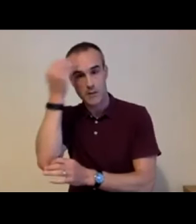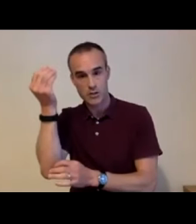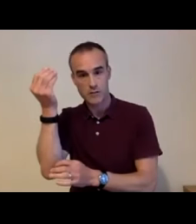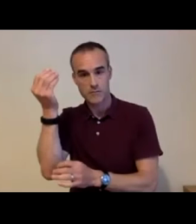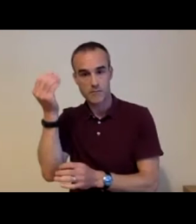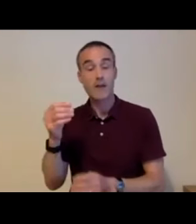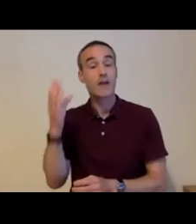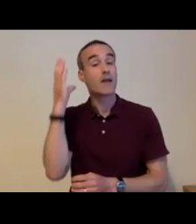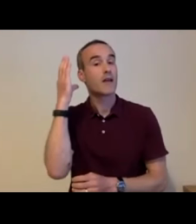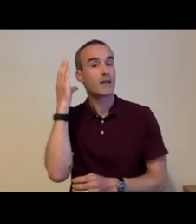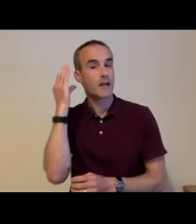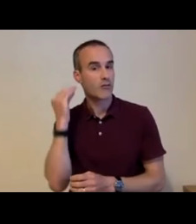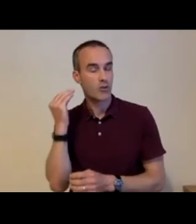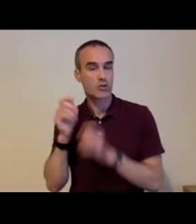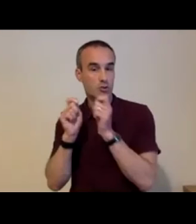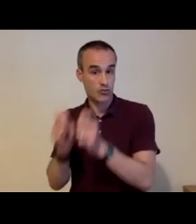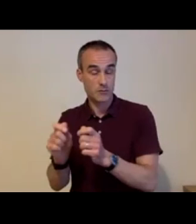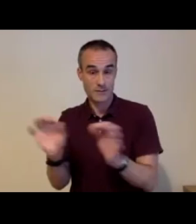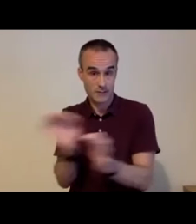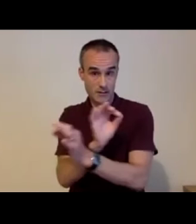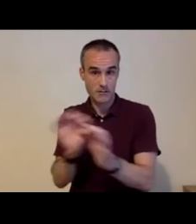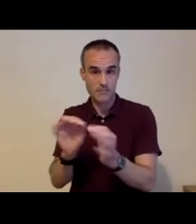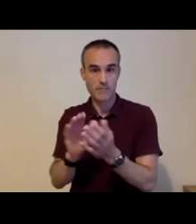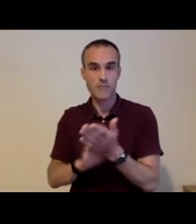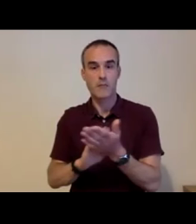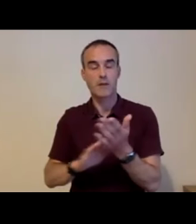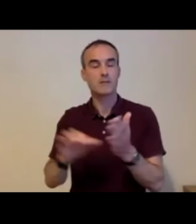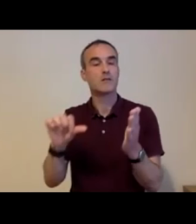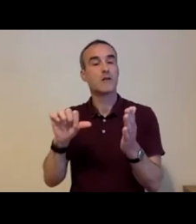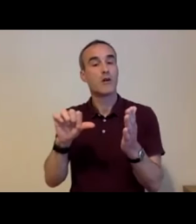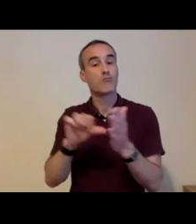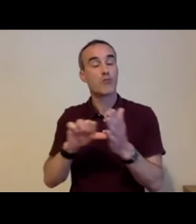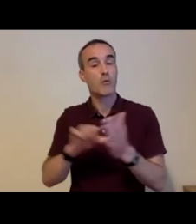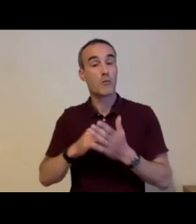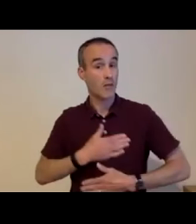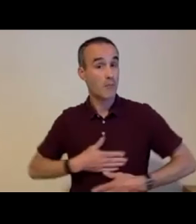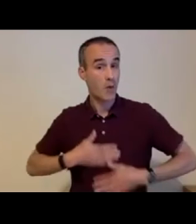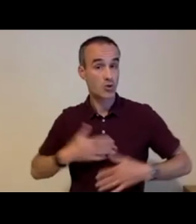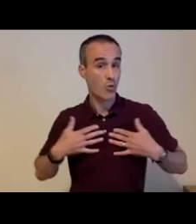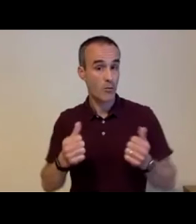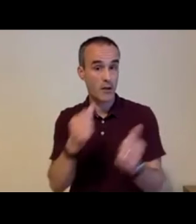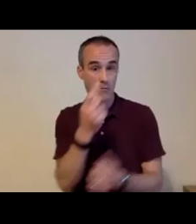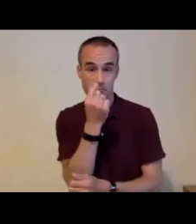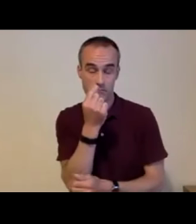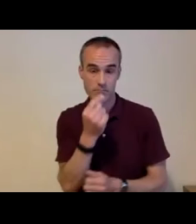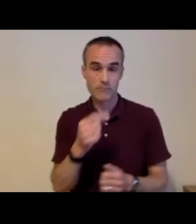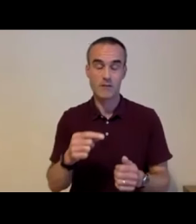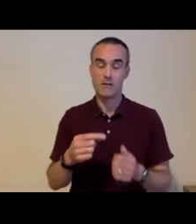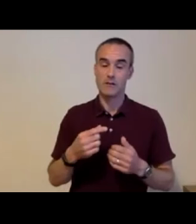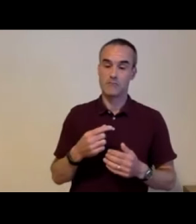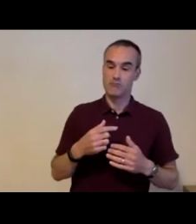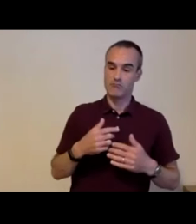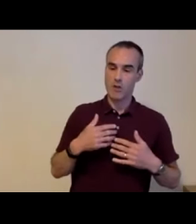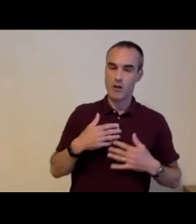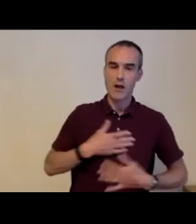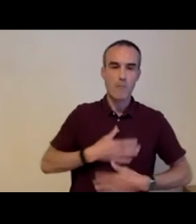untreated can lead to problems with emotional well-being, reduced emotional vitality, and research